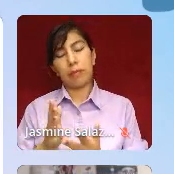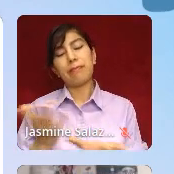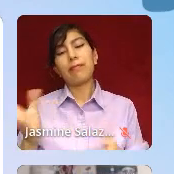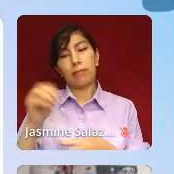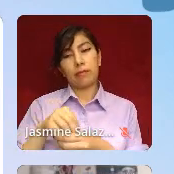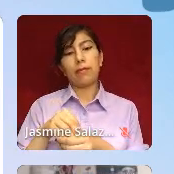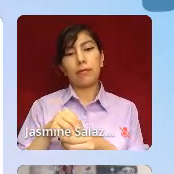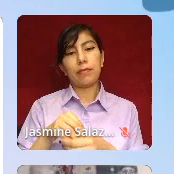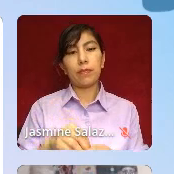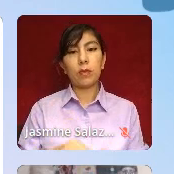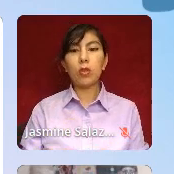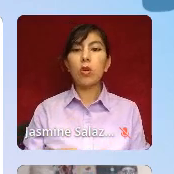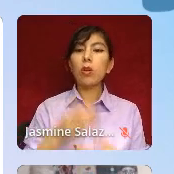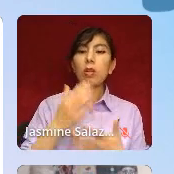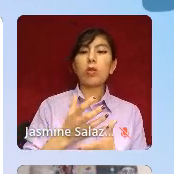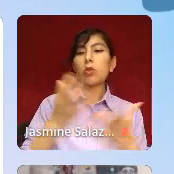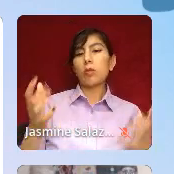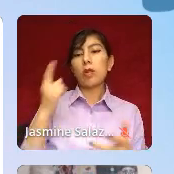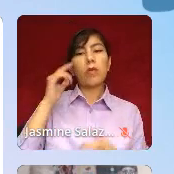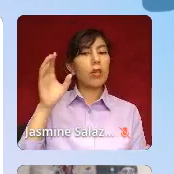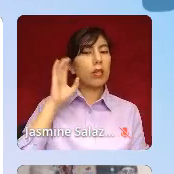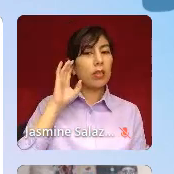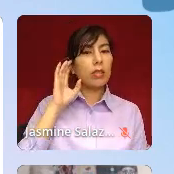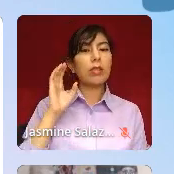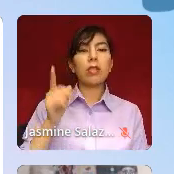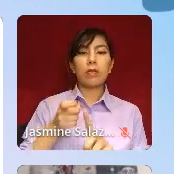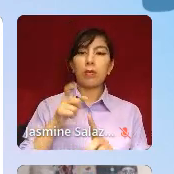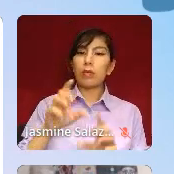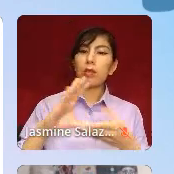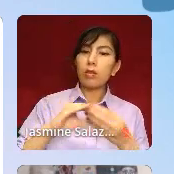Thank you so much for listening to my story. I'm going to take a sip of water.